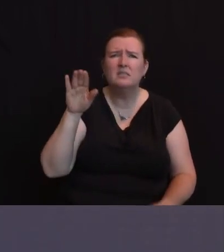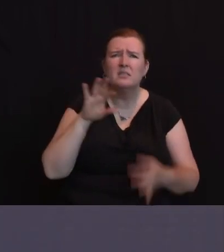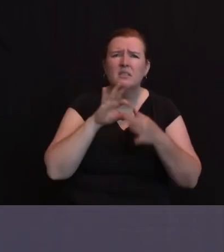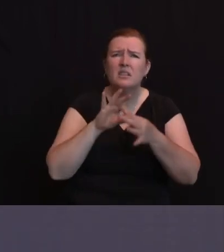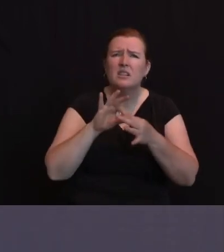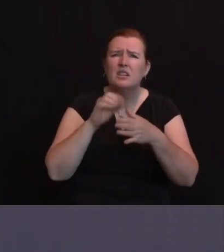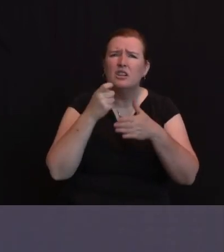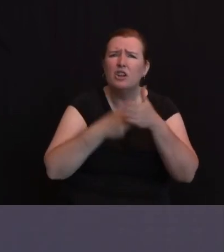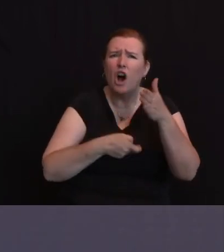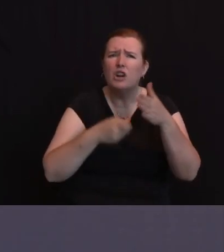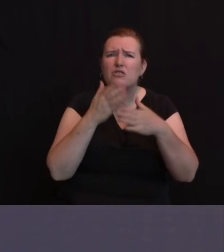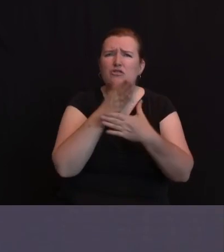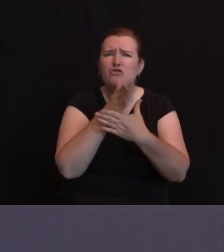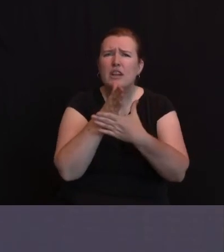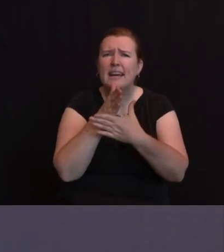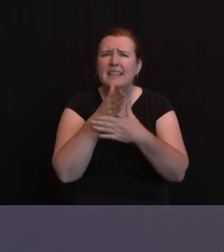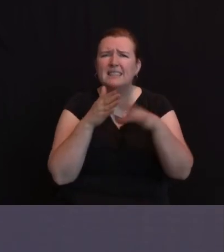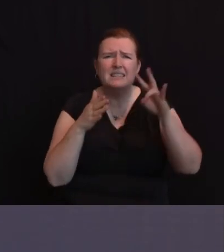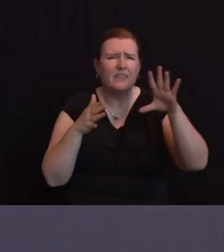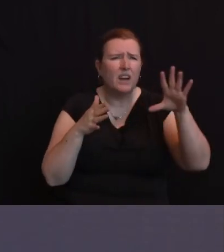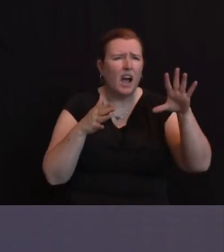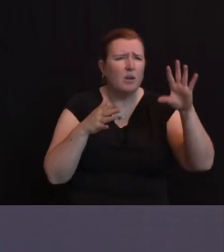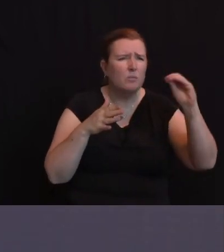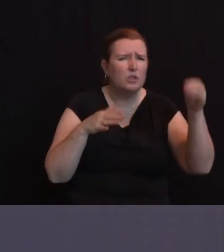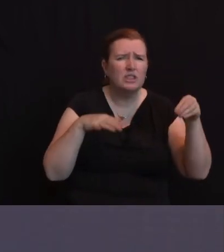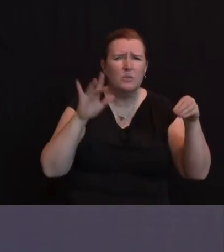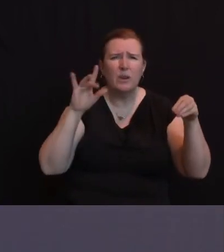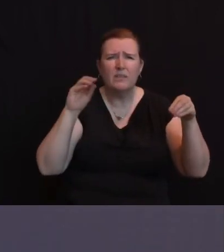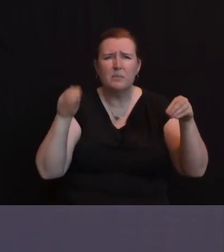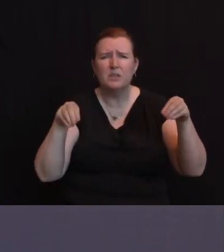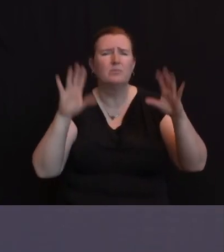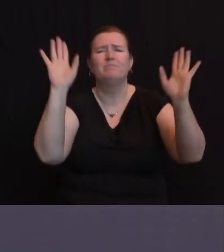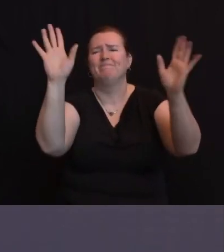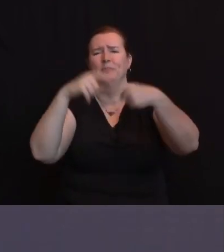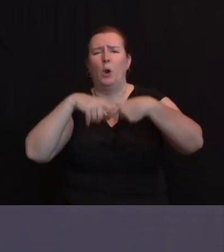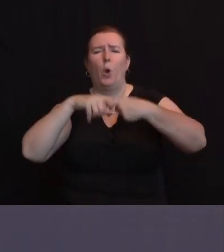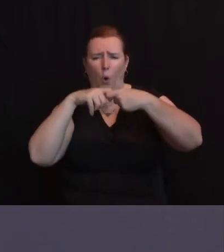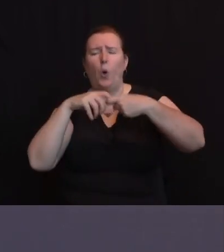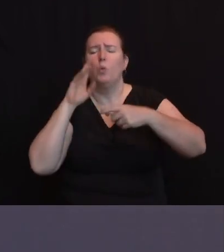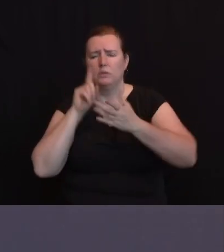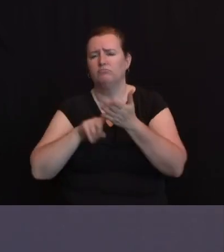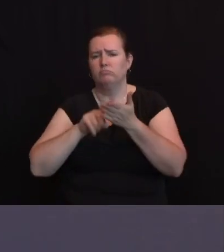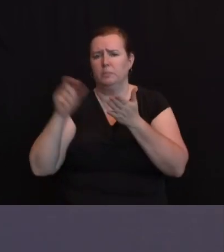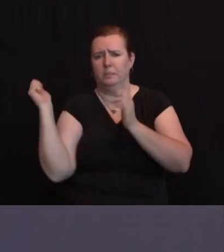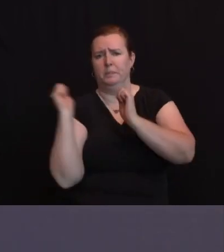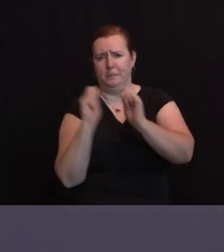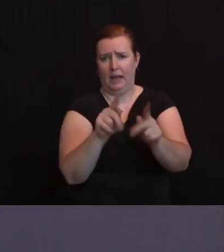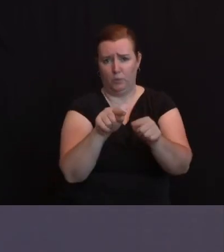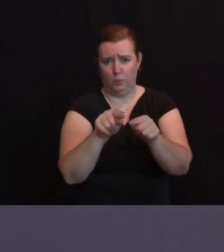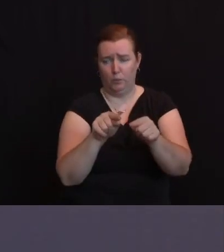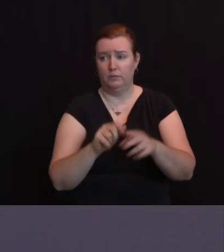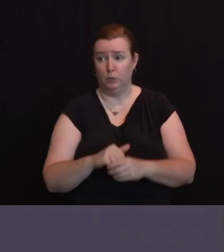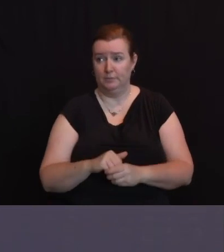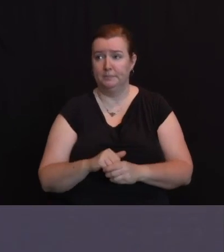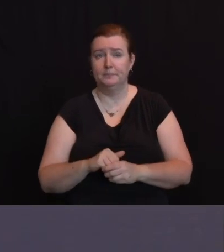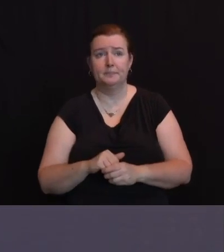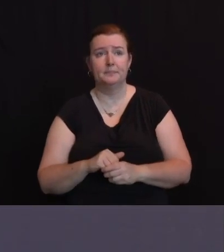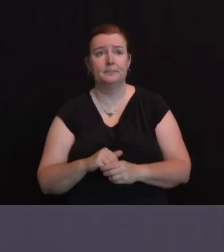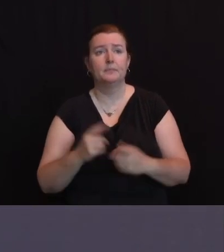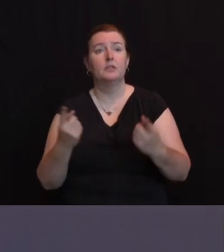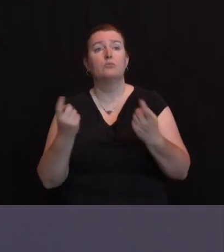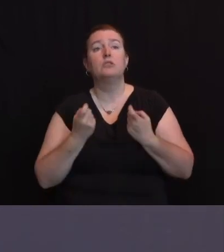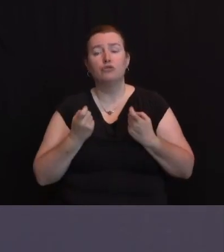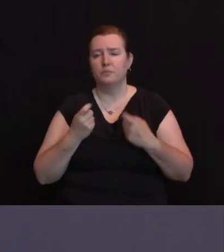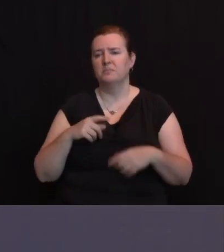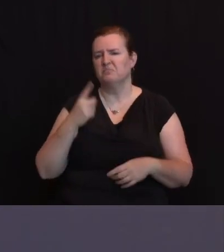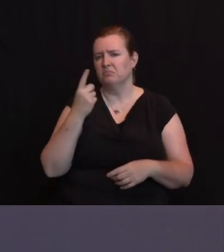but we'll come back and let you know. Sir, do you have anything? Okay. Sir, good afternoon. Good afternoon, Governor.